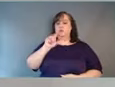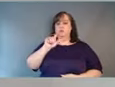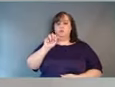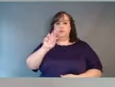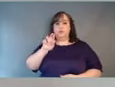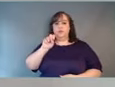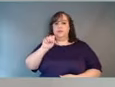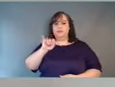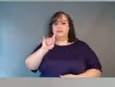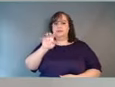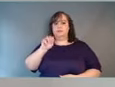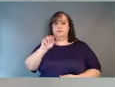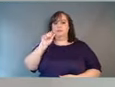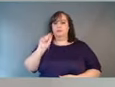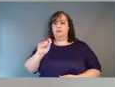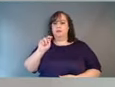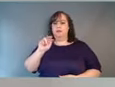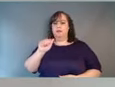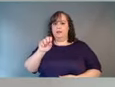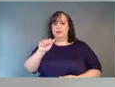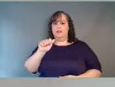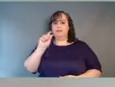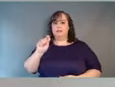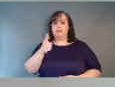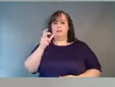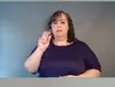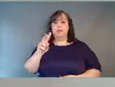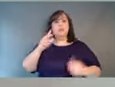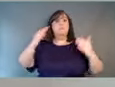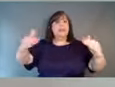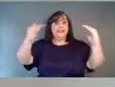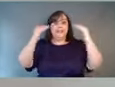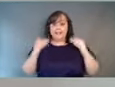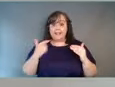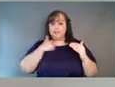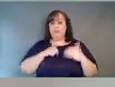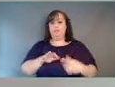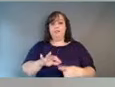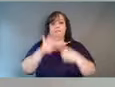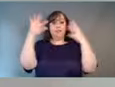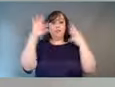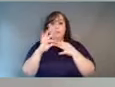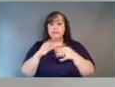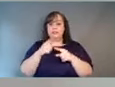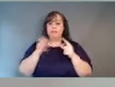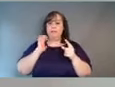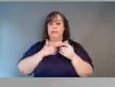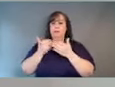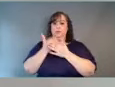newest administrator, Bill Nelson. Until next time, happy Asteroid Day.